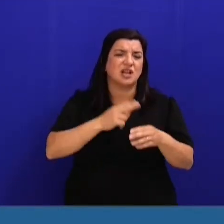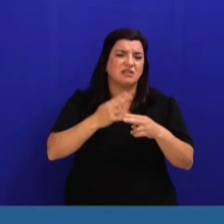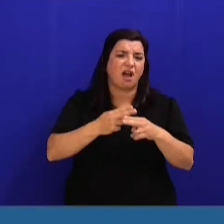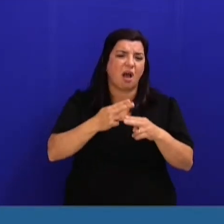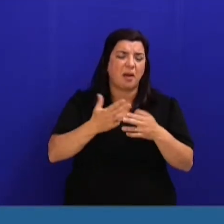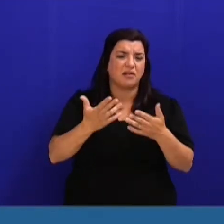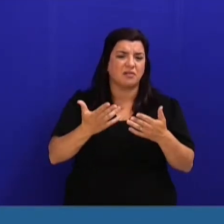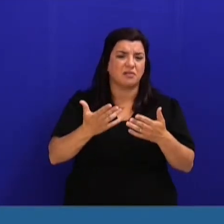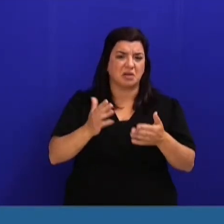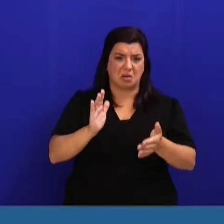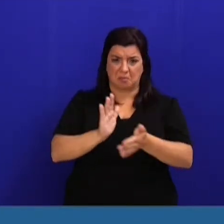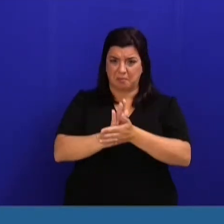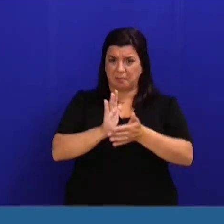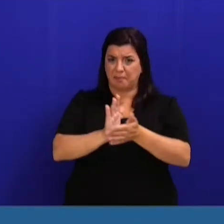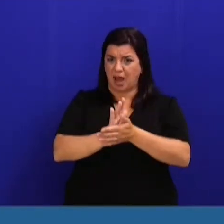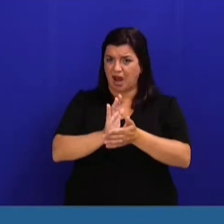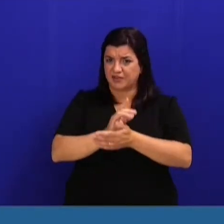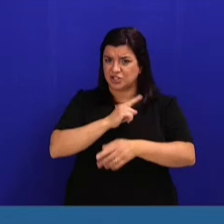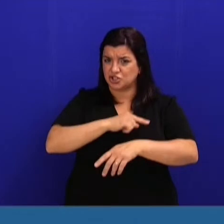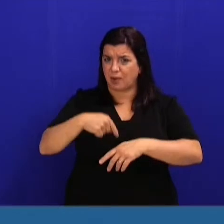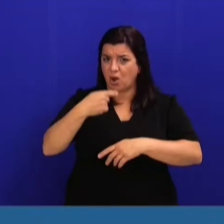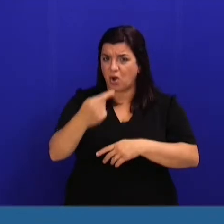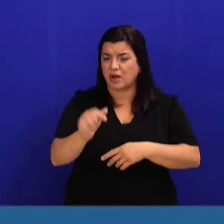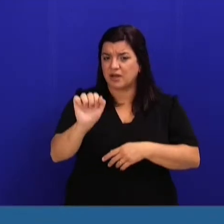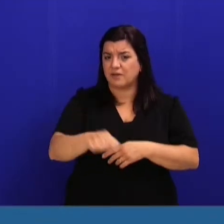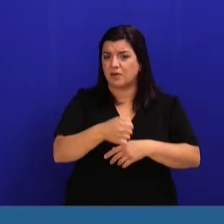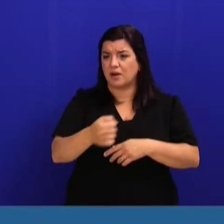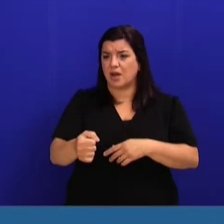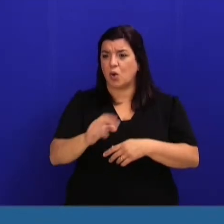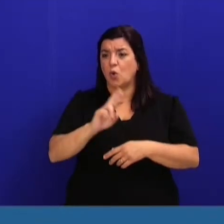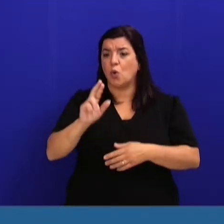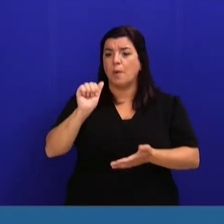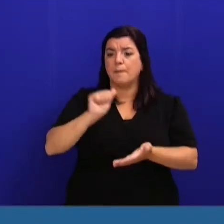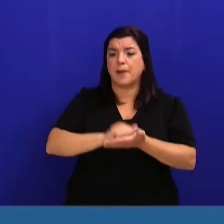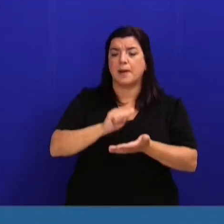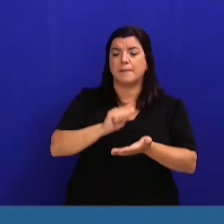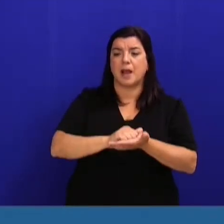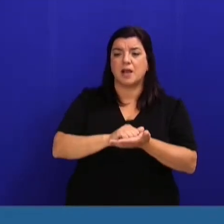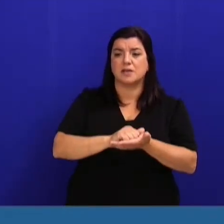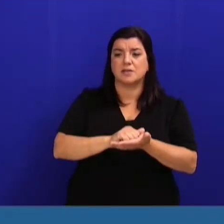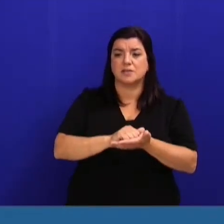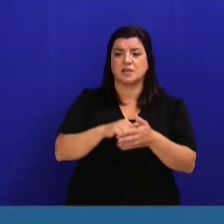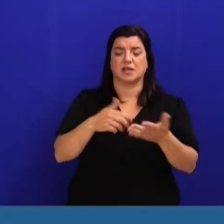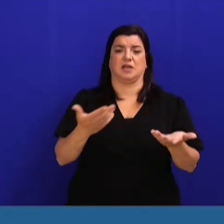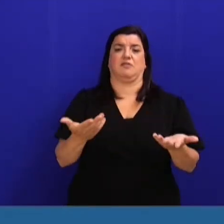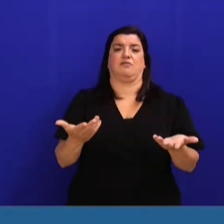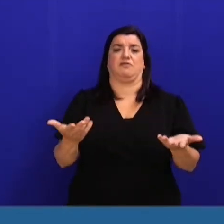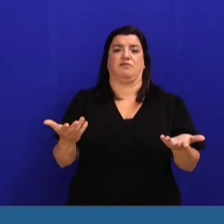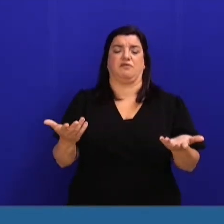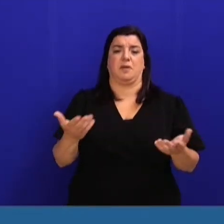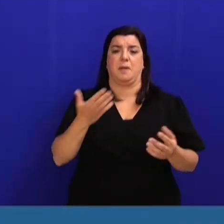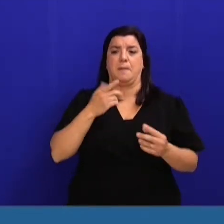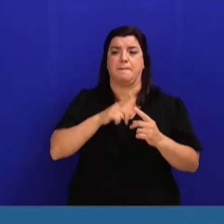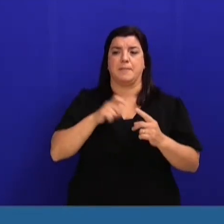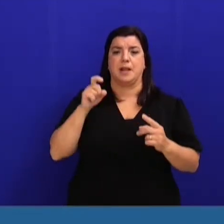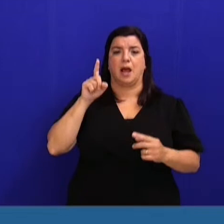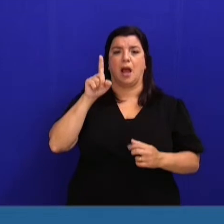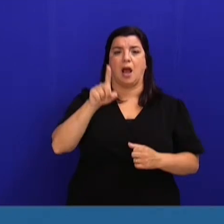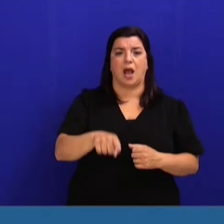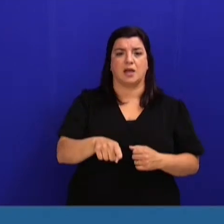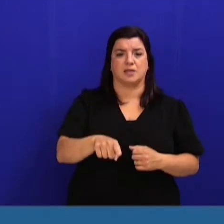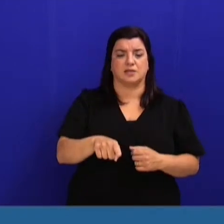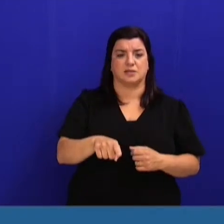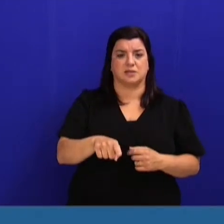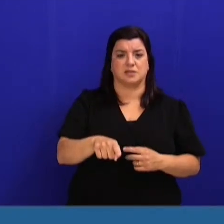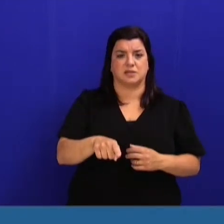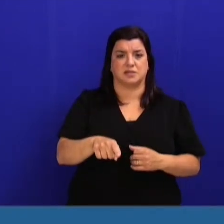jistgħu jsiru xi parties mill-ġimgħa d-dieħla u l-permessi kif eżatt ħajkunu qegħdin jinħarġu mill-ħadd. Il-każini kollha